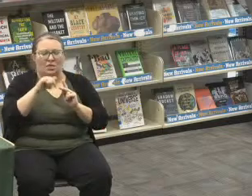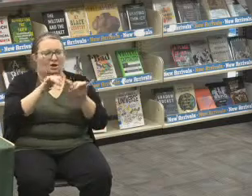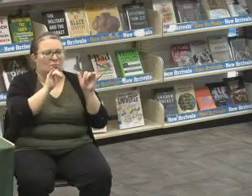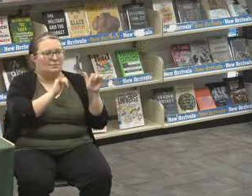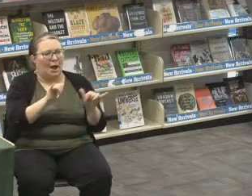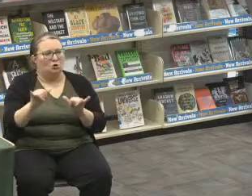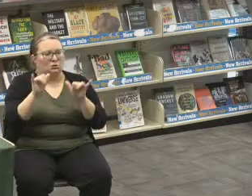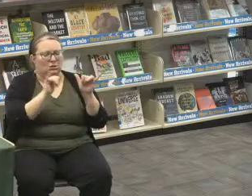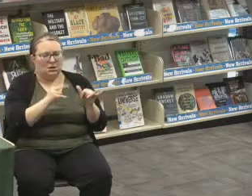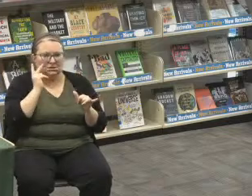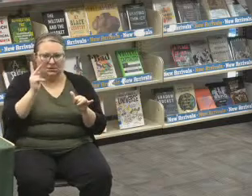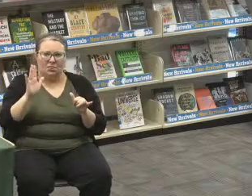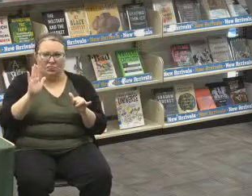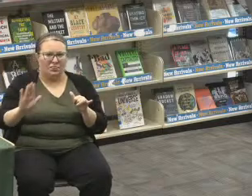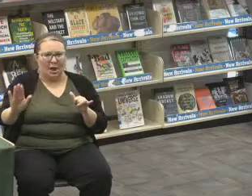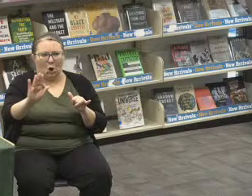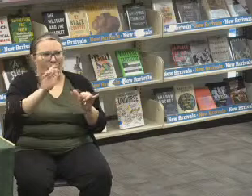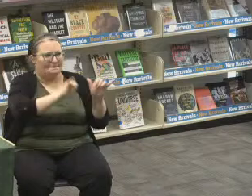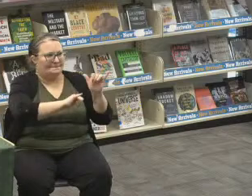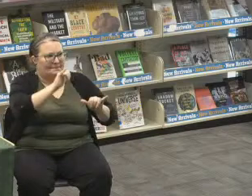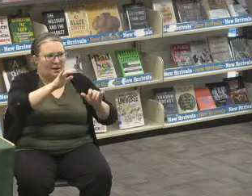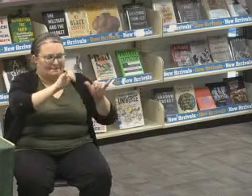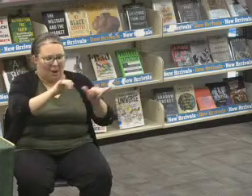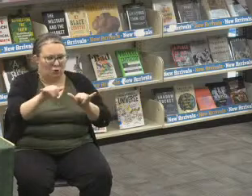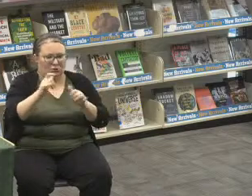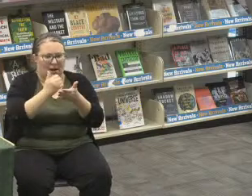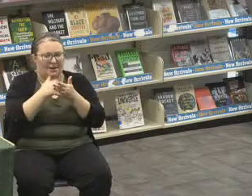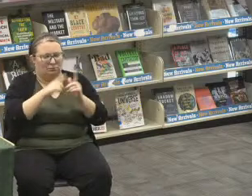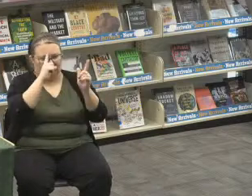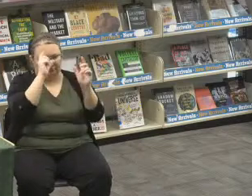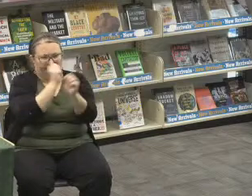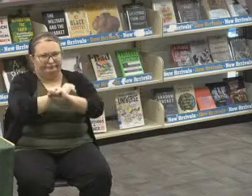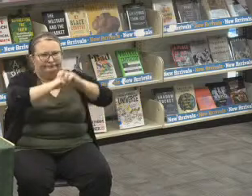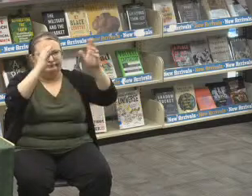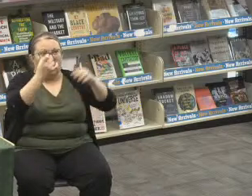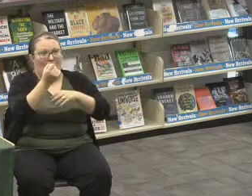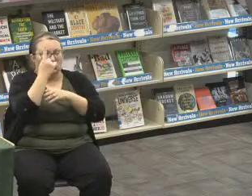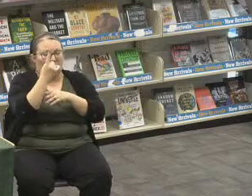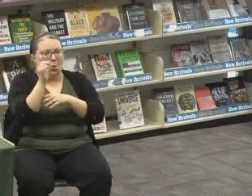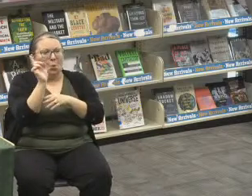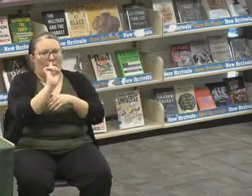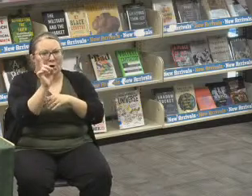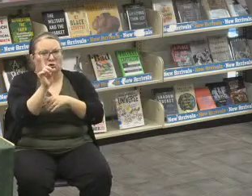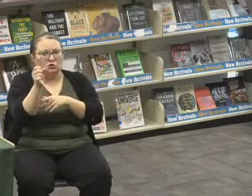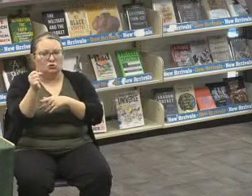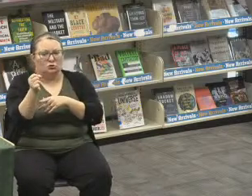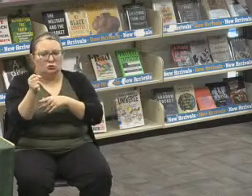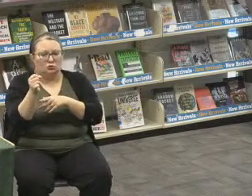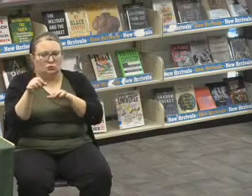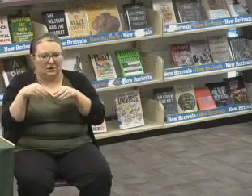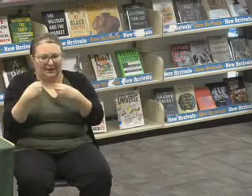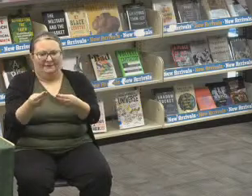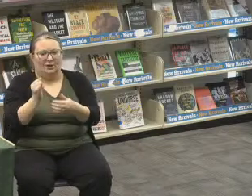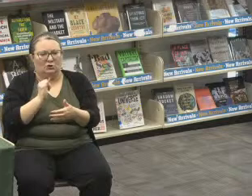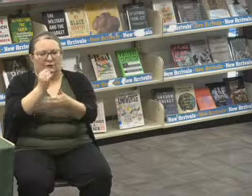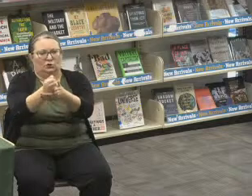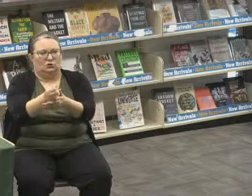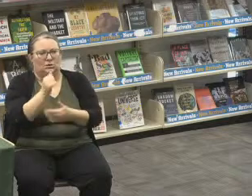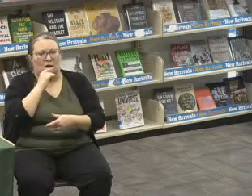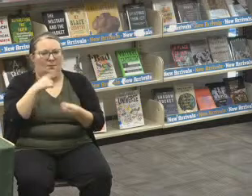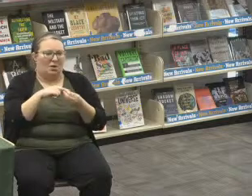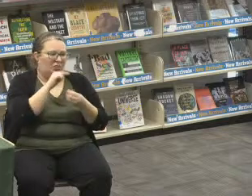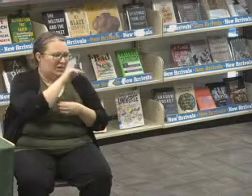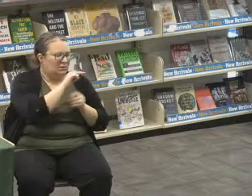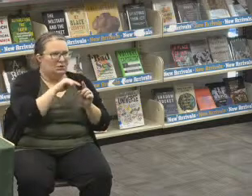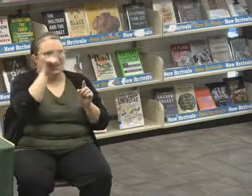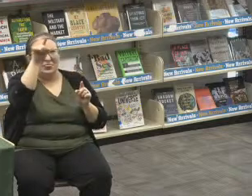and look at the patterns in there, which helped me understand like almost like where to place interventions, because it wasn't really about this, it was about